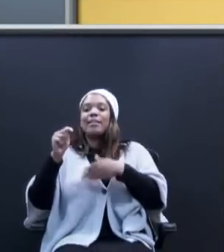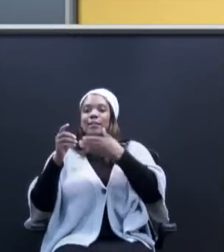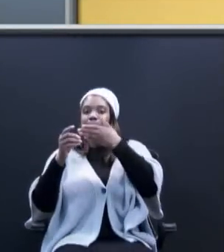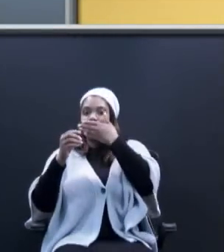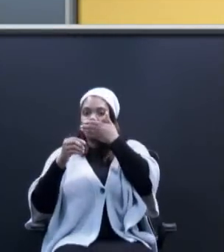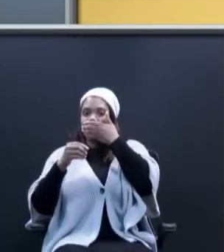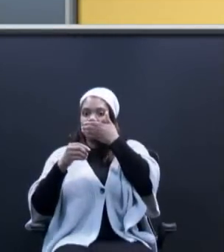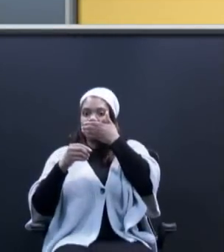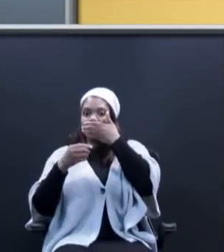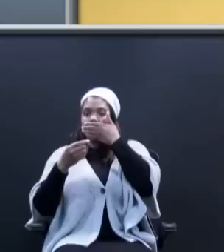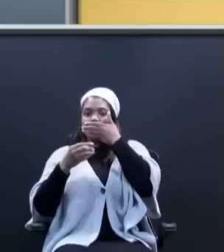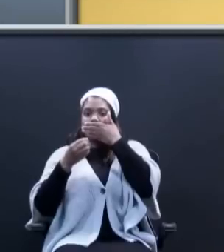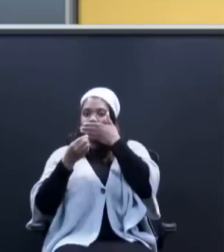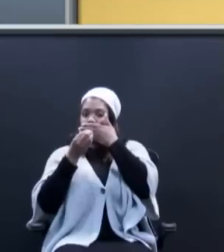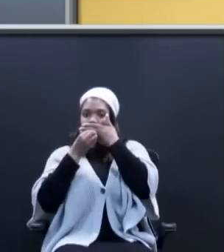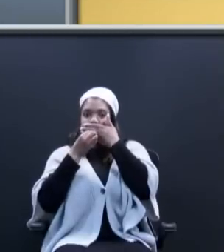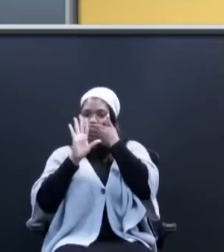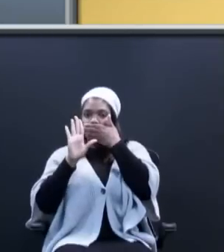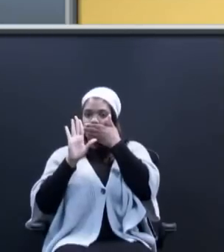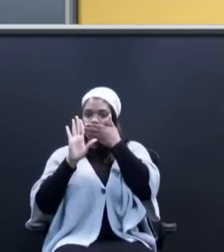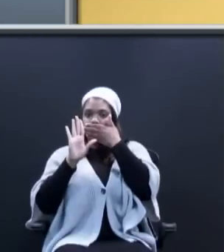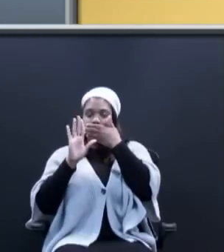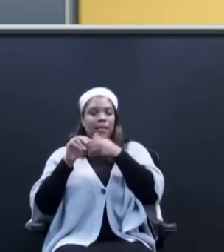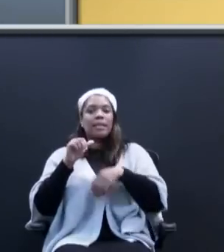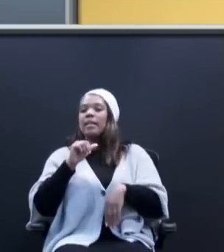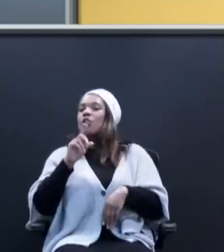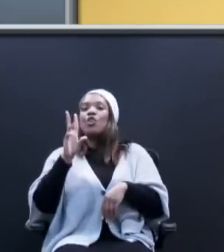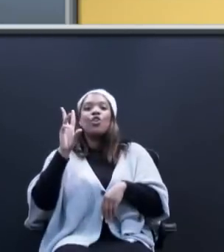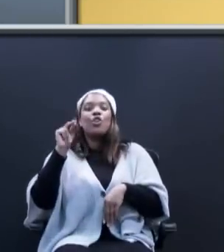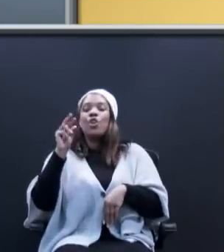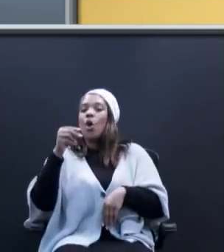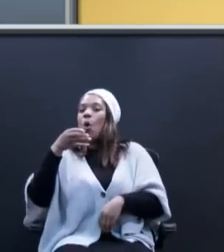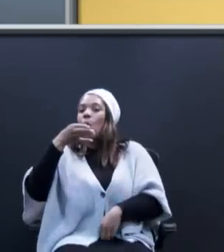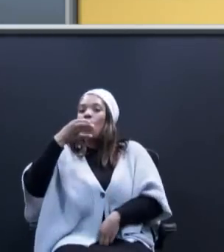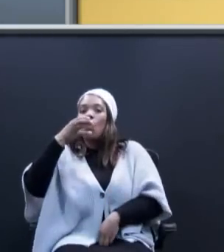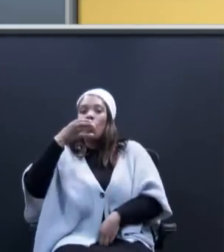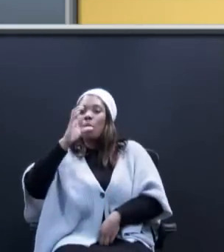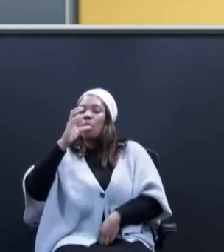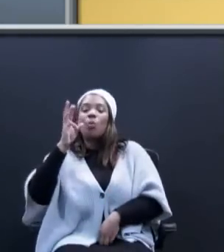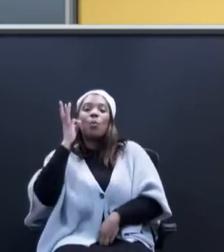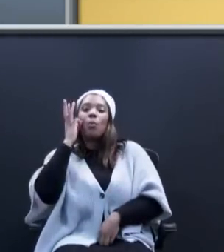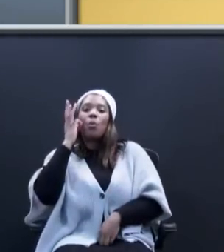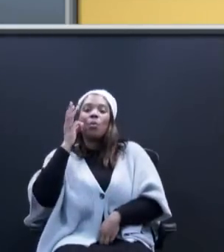that means fast. Can I have a water fast? Fast means you don't have nothing.